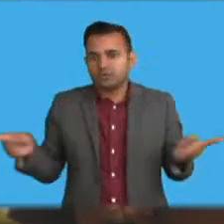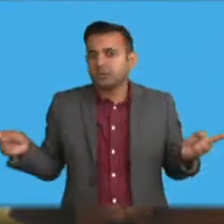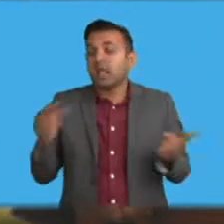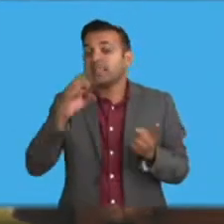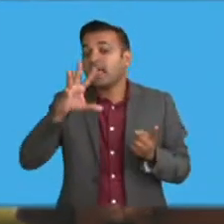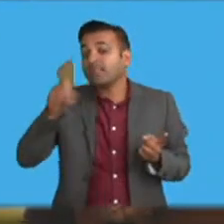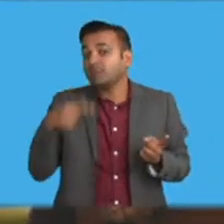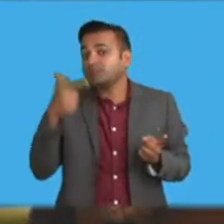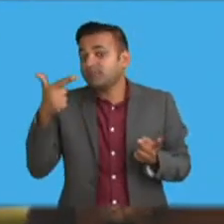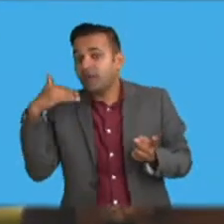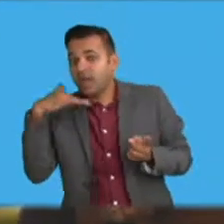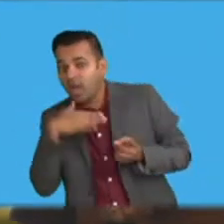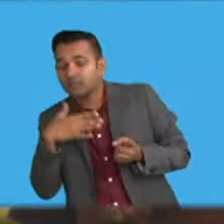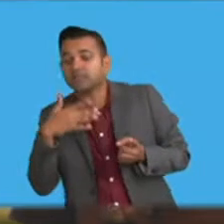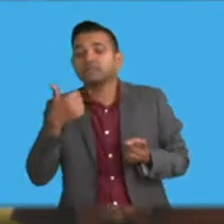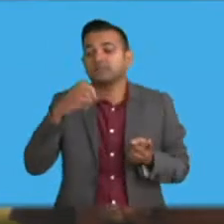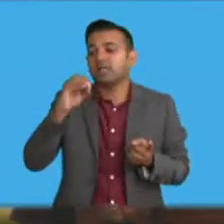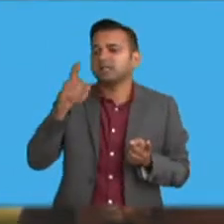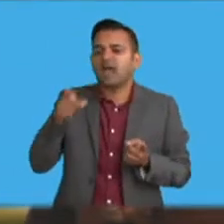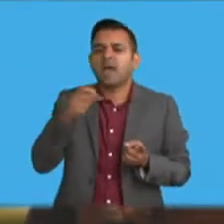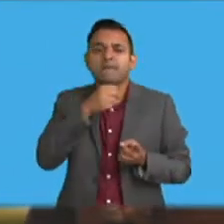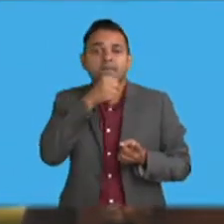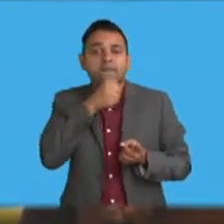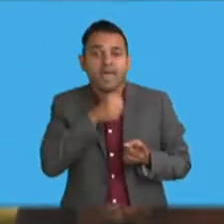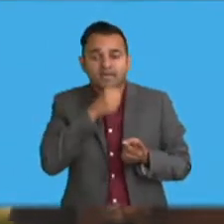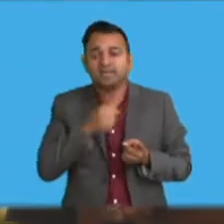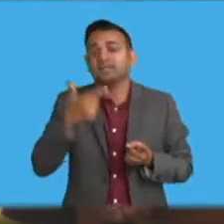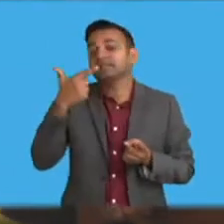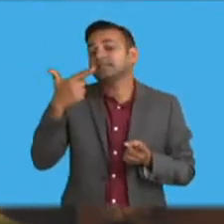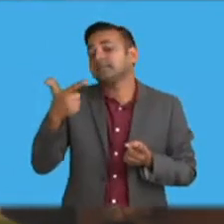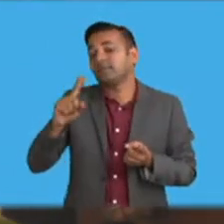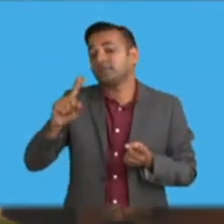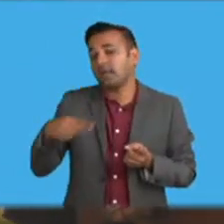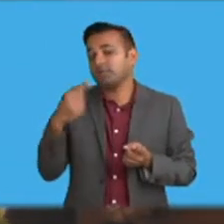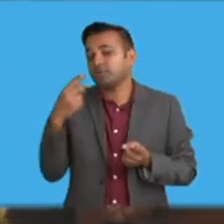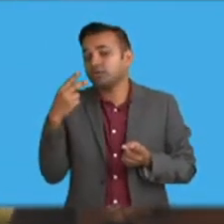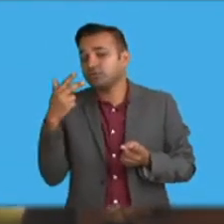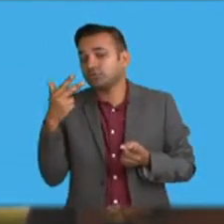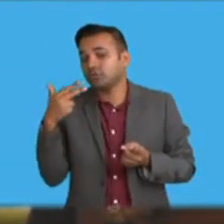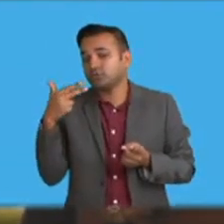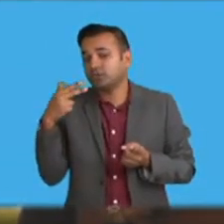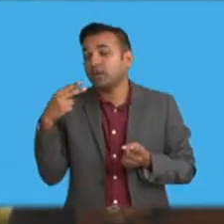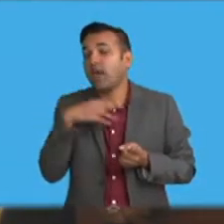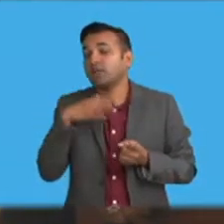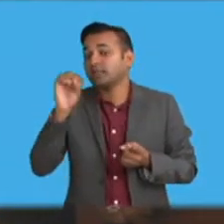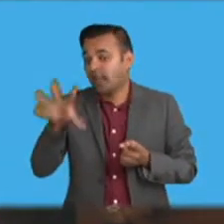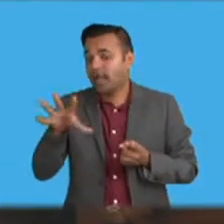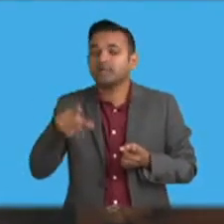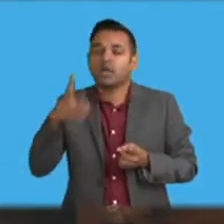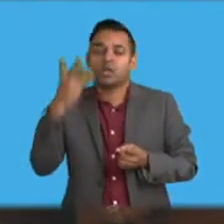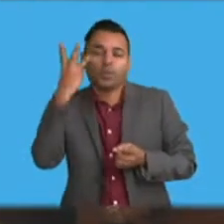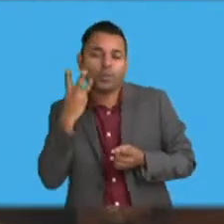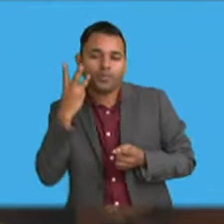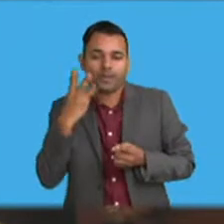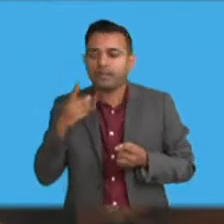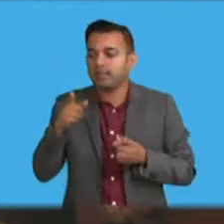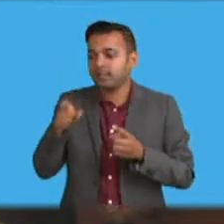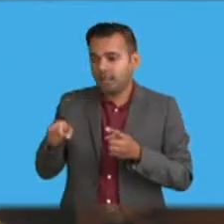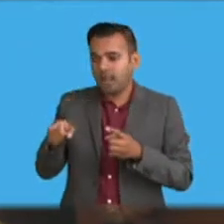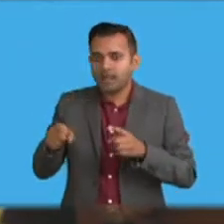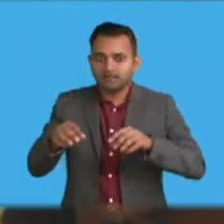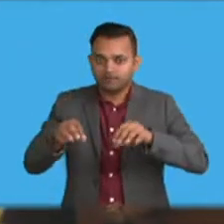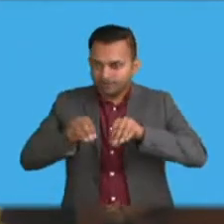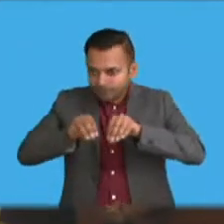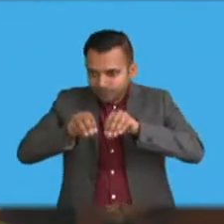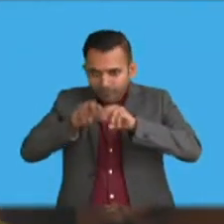male and 7,210 female entrepreneurs. In terms of geographical distribution, at the total